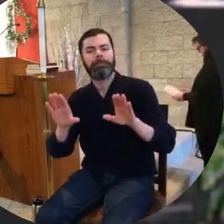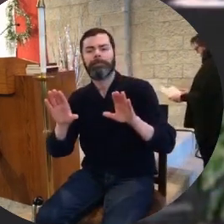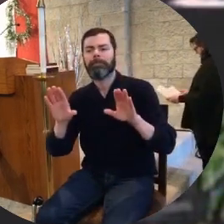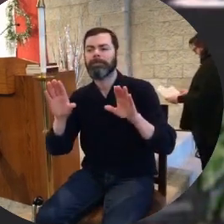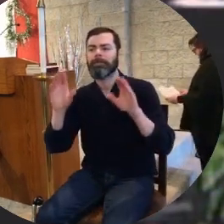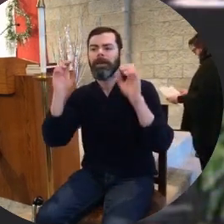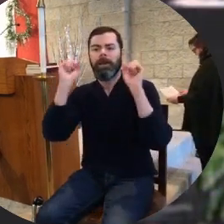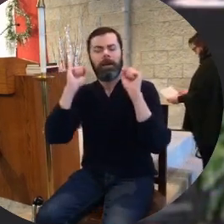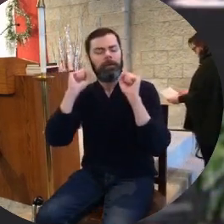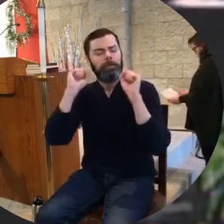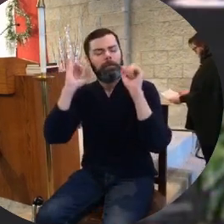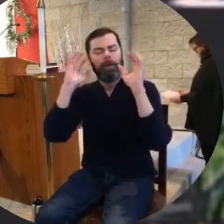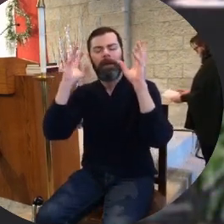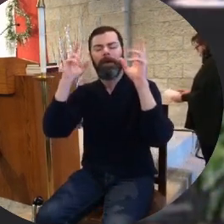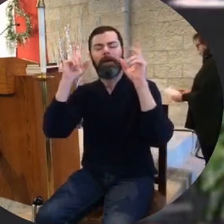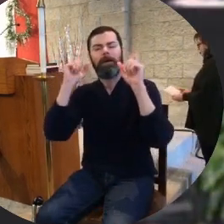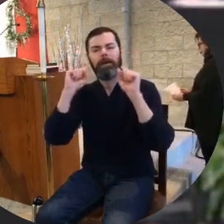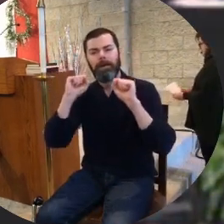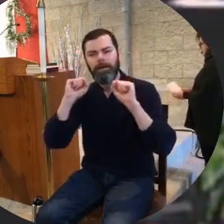Amazing,